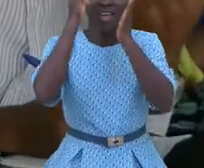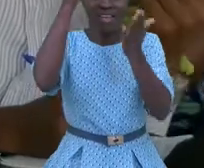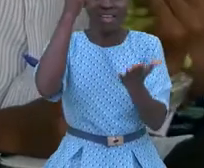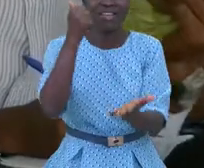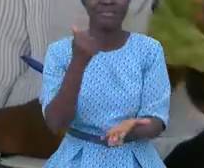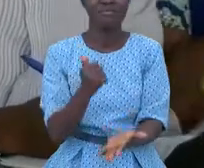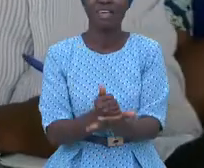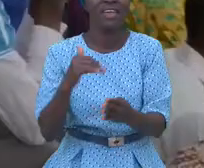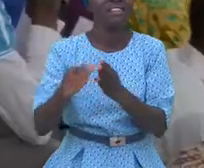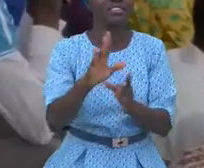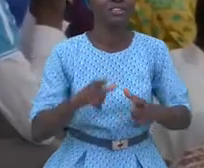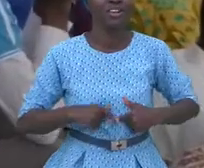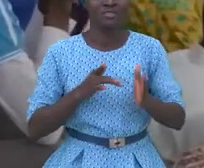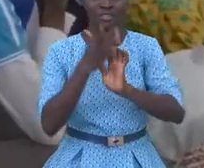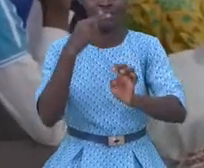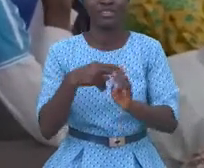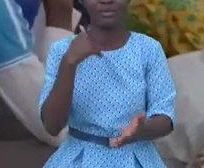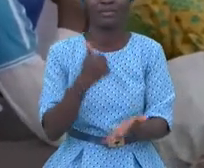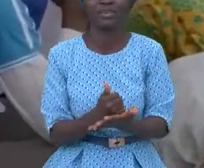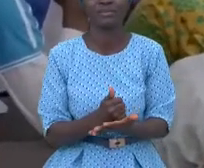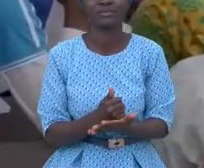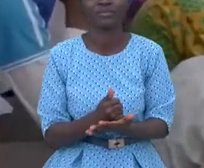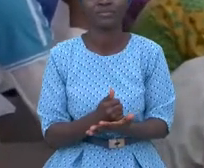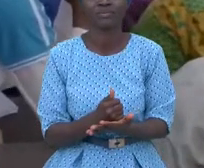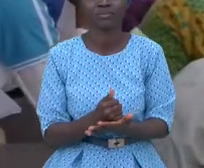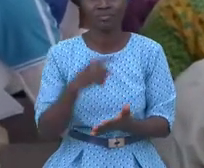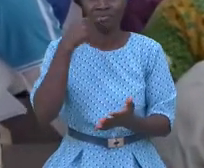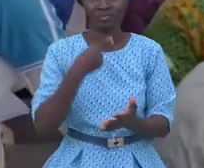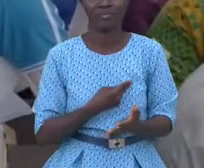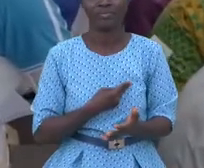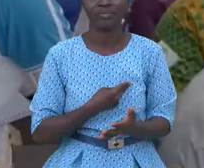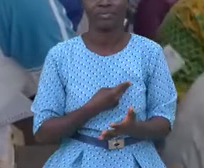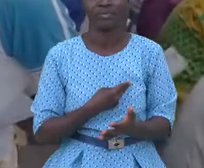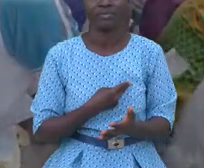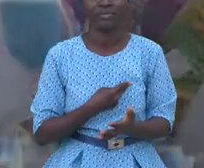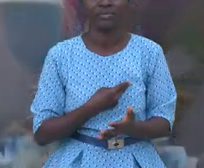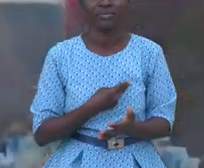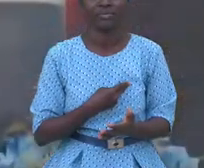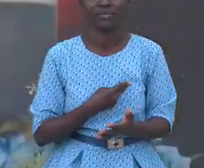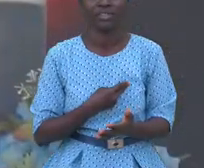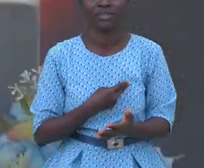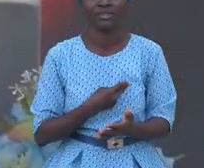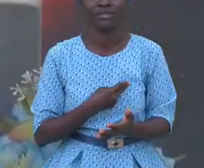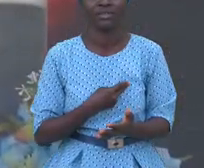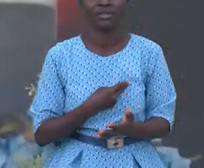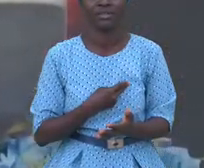Amen in your life. It tells us in